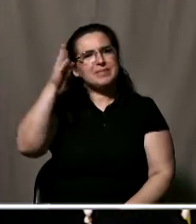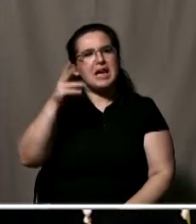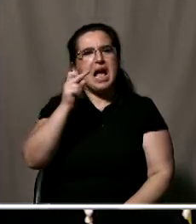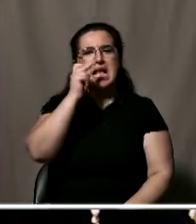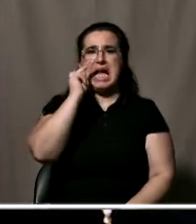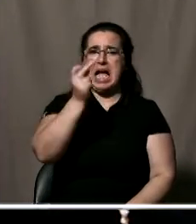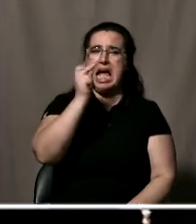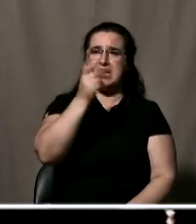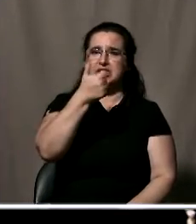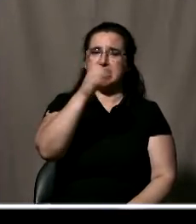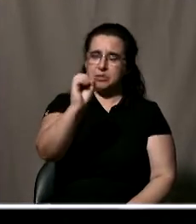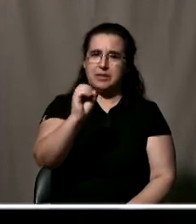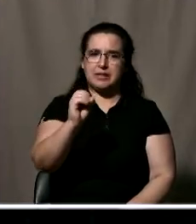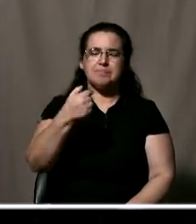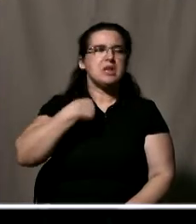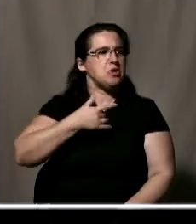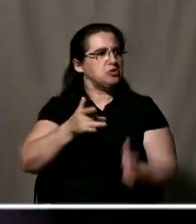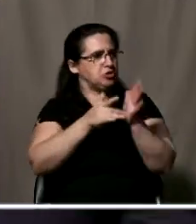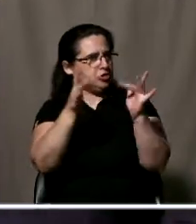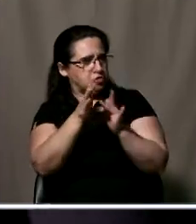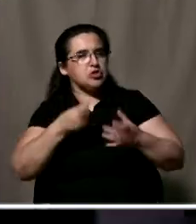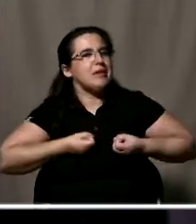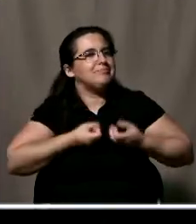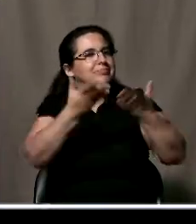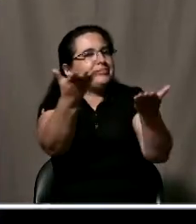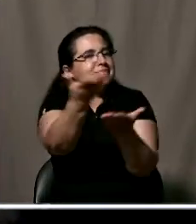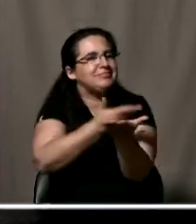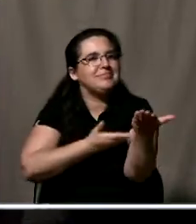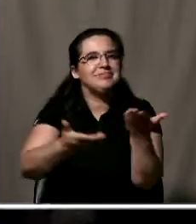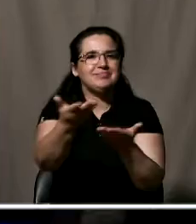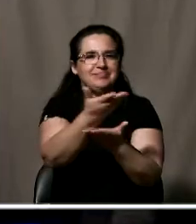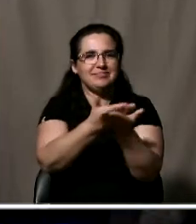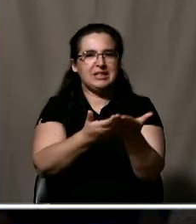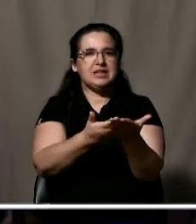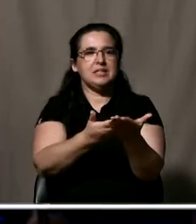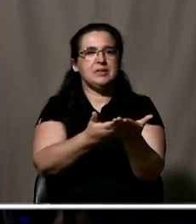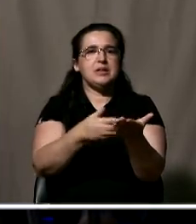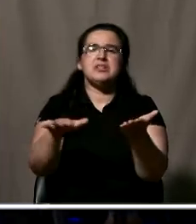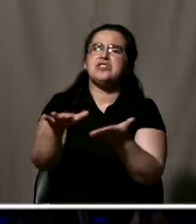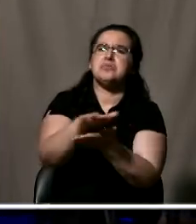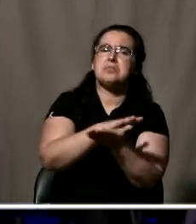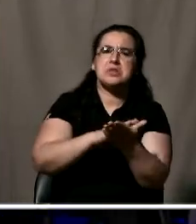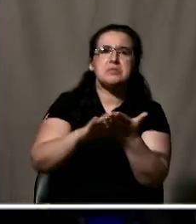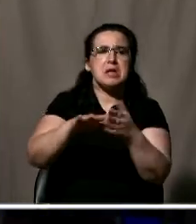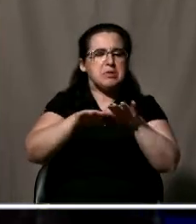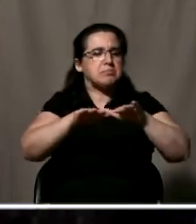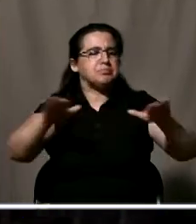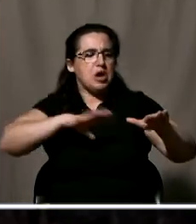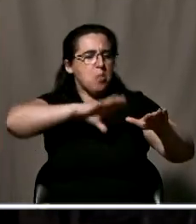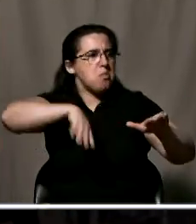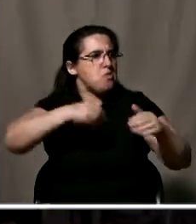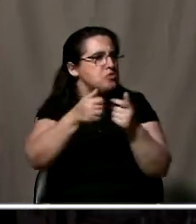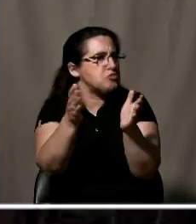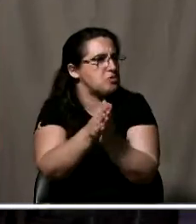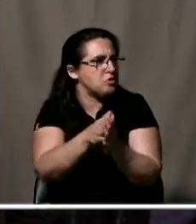anos, I've been sharing Jesus. Eu partilho Jesus. On the great platforms of the world. Nas plataformas, nos púlpitos deste mundo. You say, Pastor, you do not